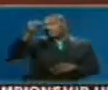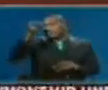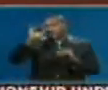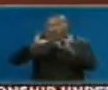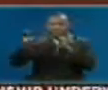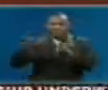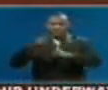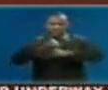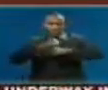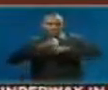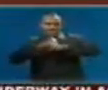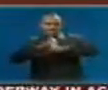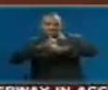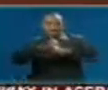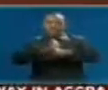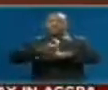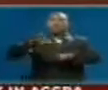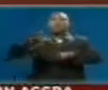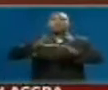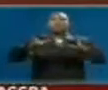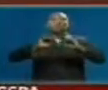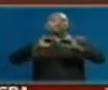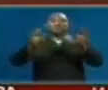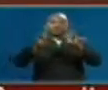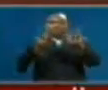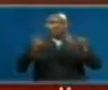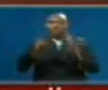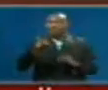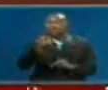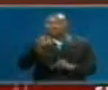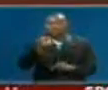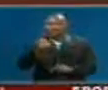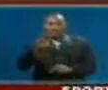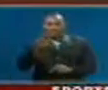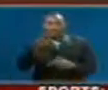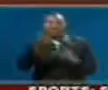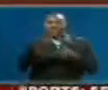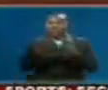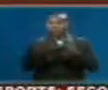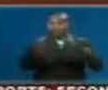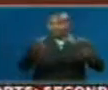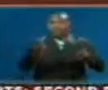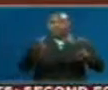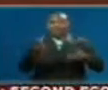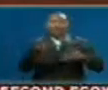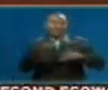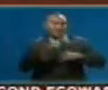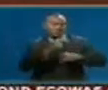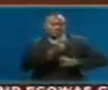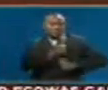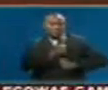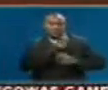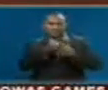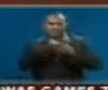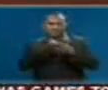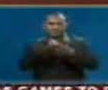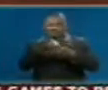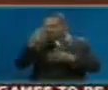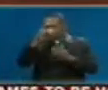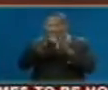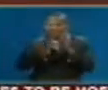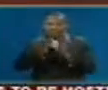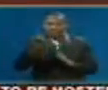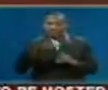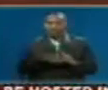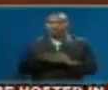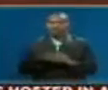The Ministry of Defense has launched a program dubbed Civil-Military Collaboration for Socio-Economic Development in Kumasi. Under